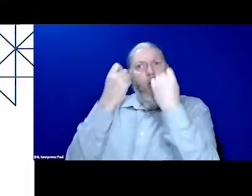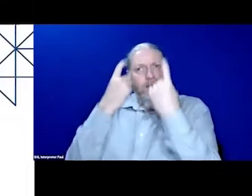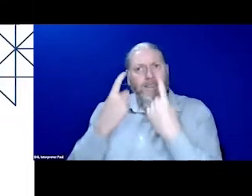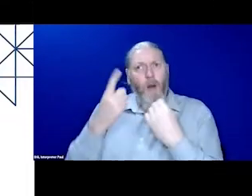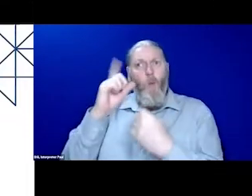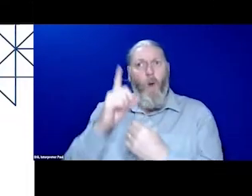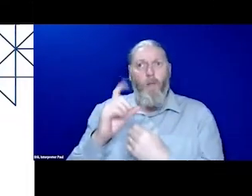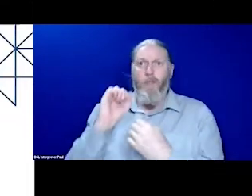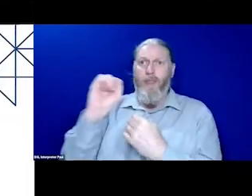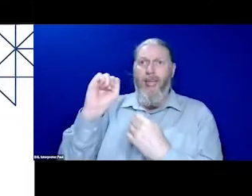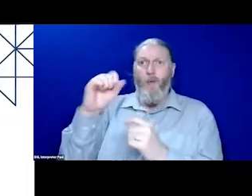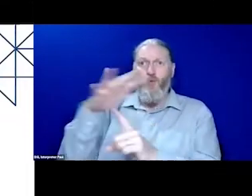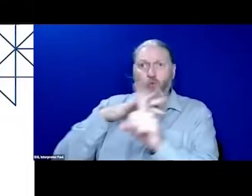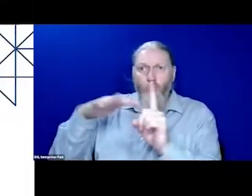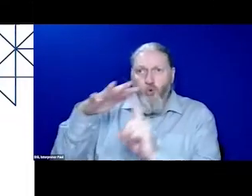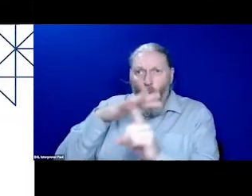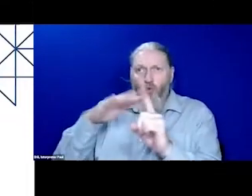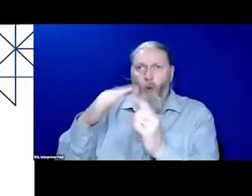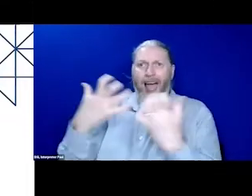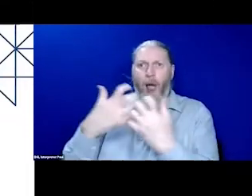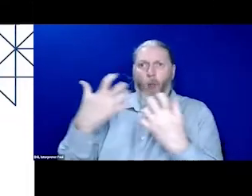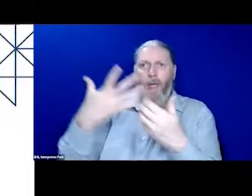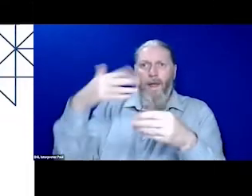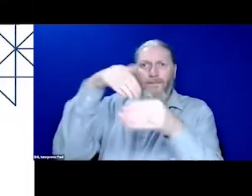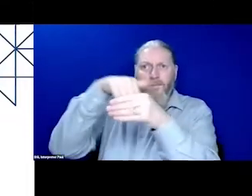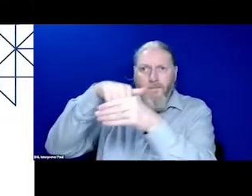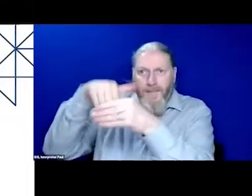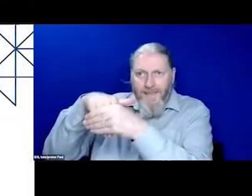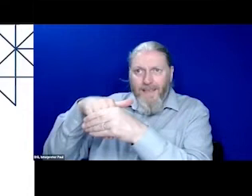our communities and within our cultures. Next slide.